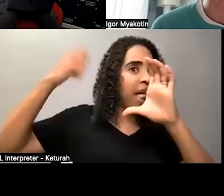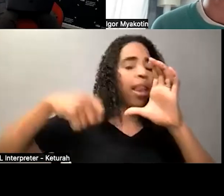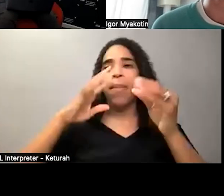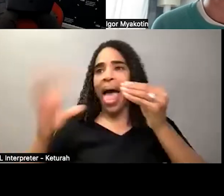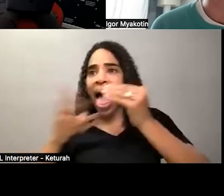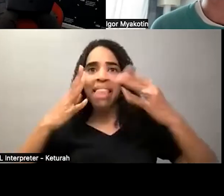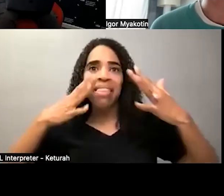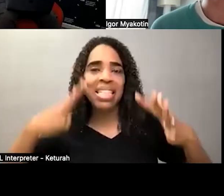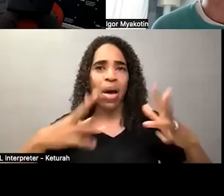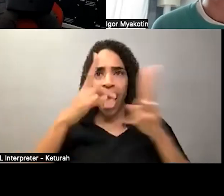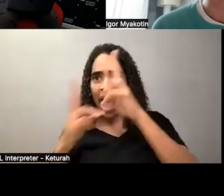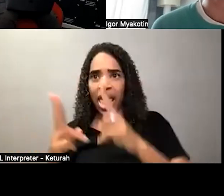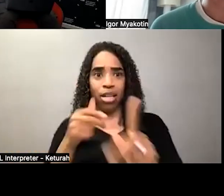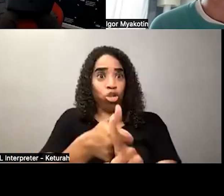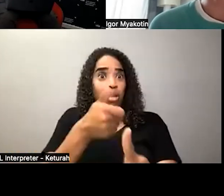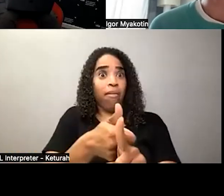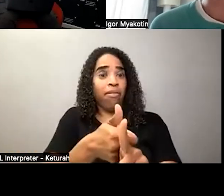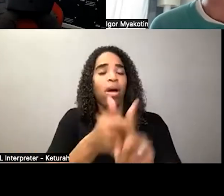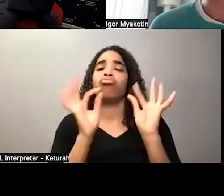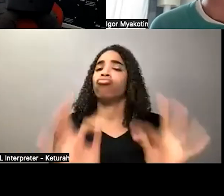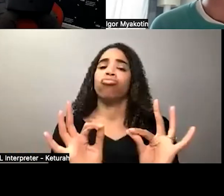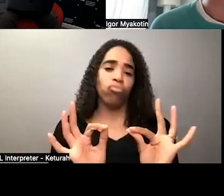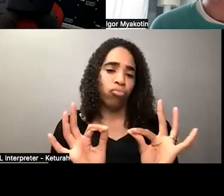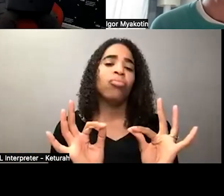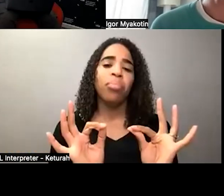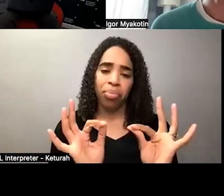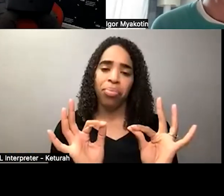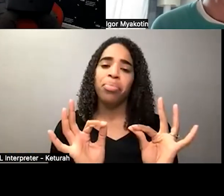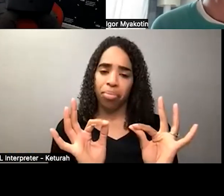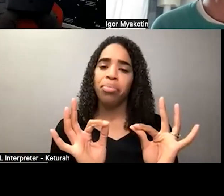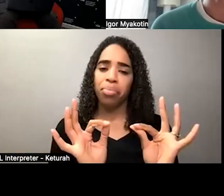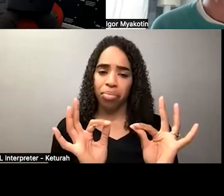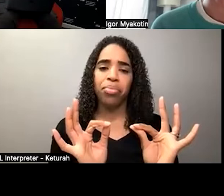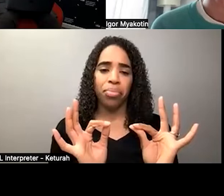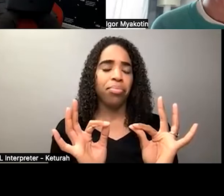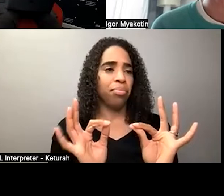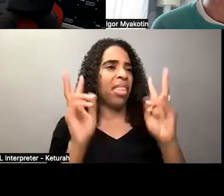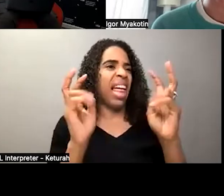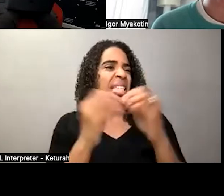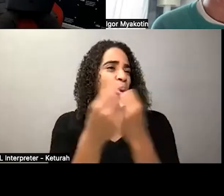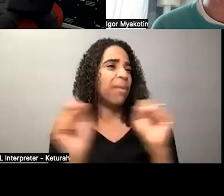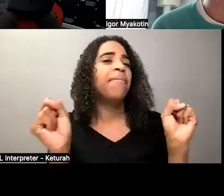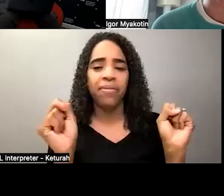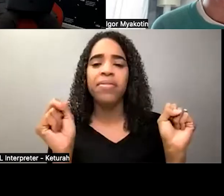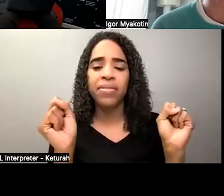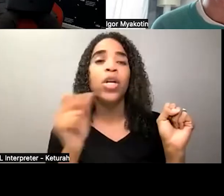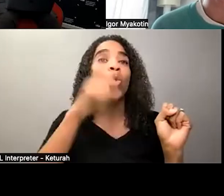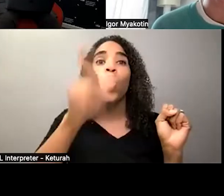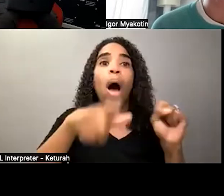and edit by yourself, then you're in a way safe,